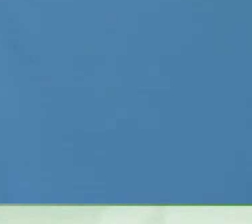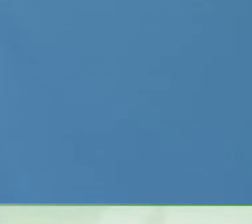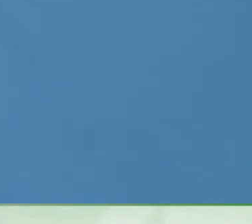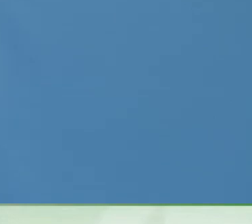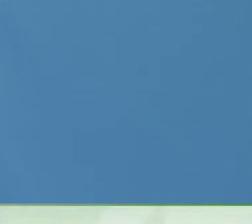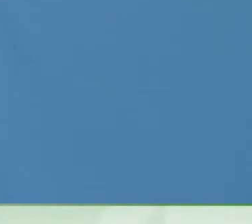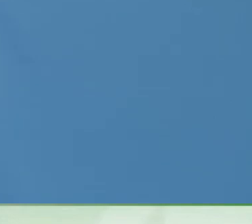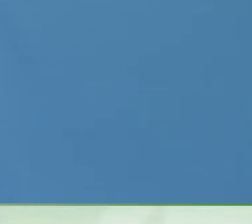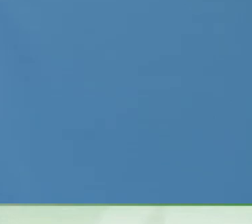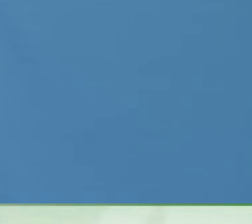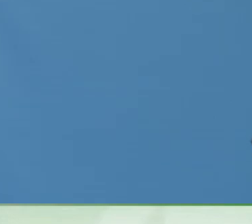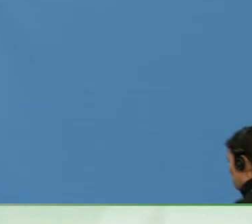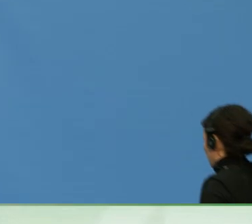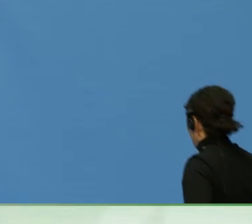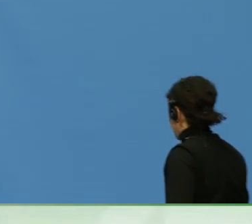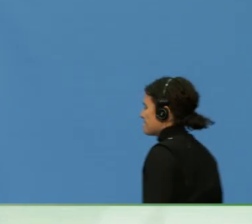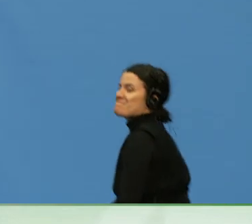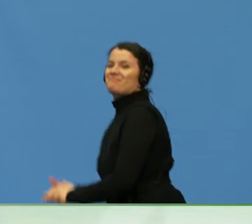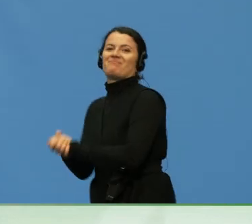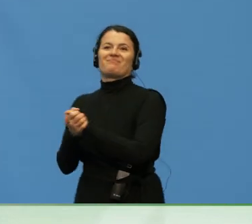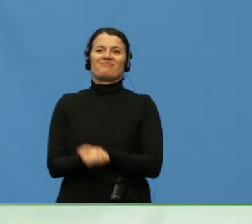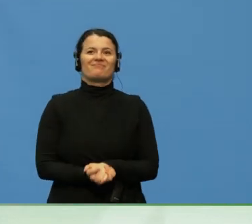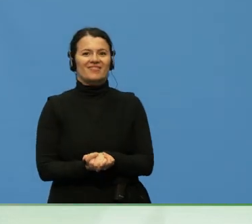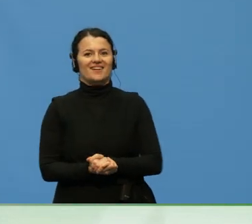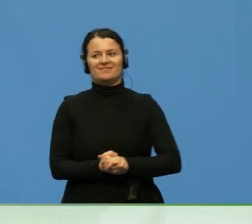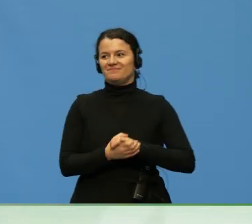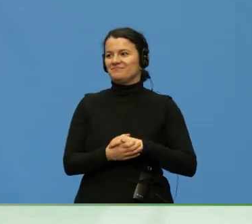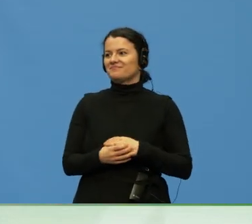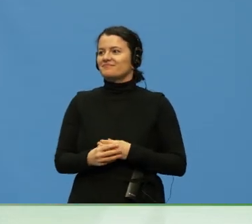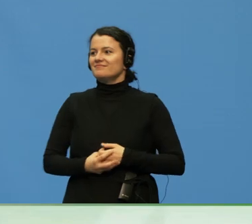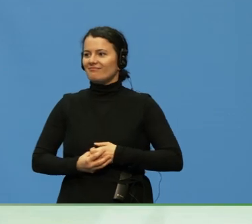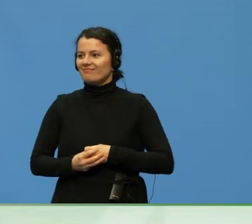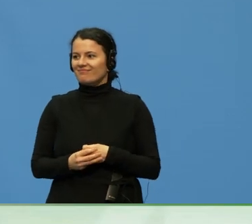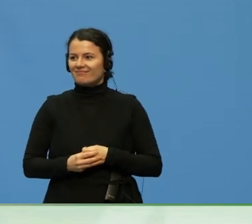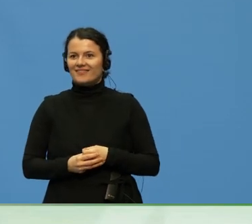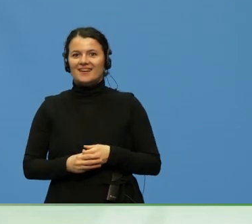And we're coming almost to a very important